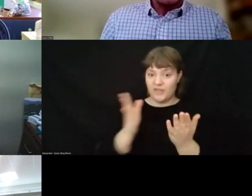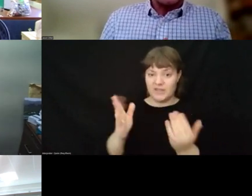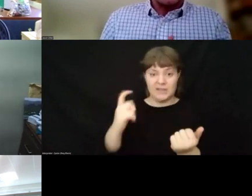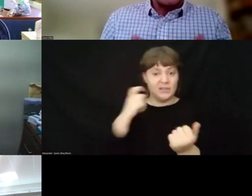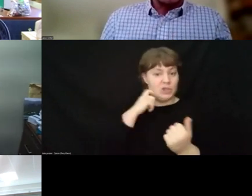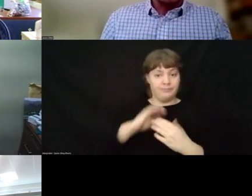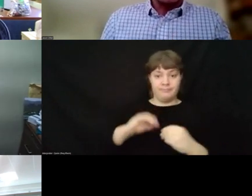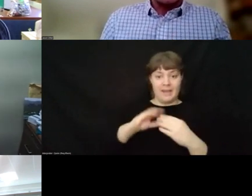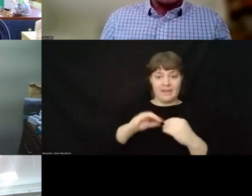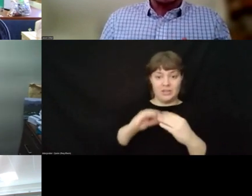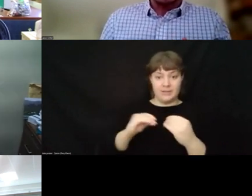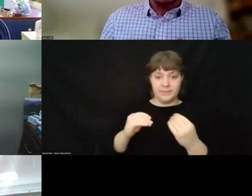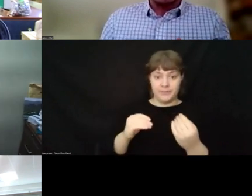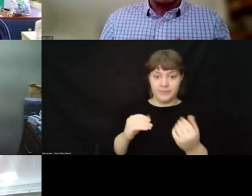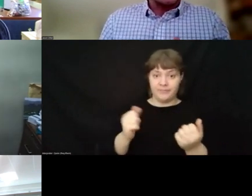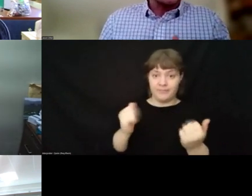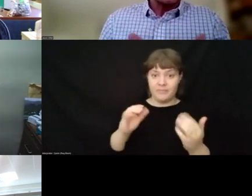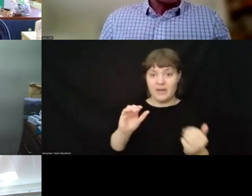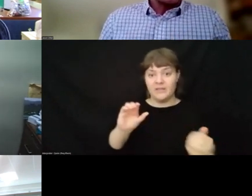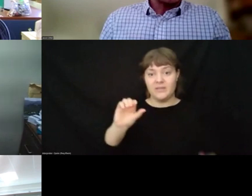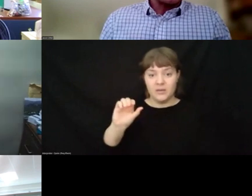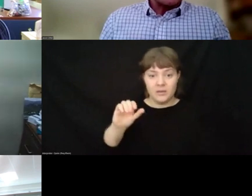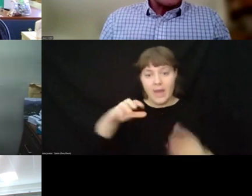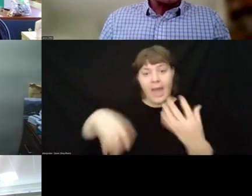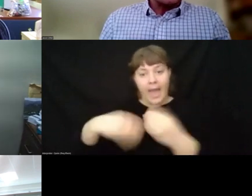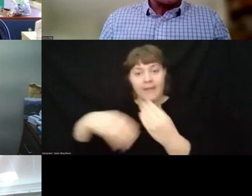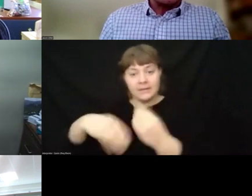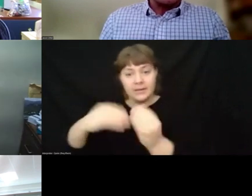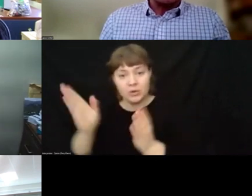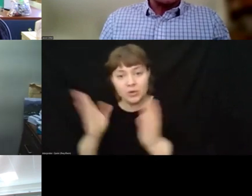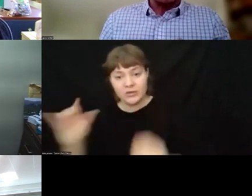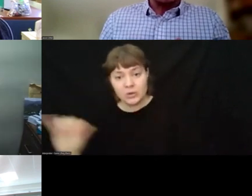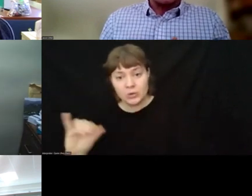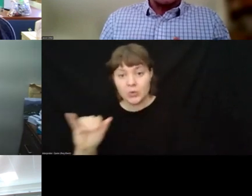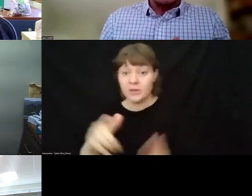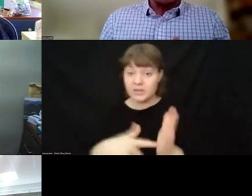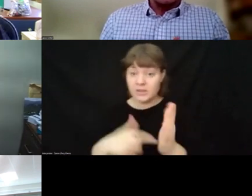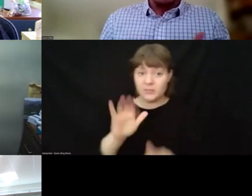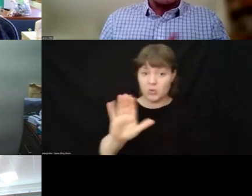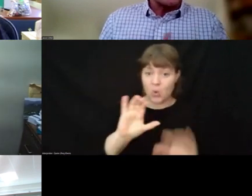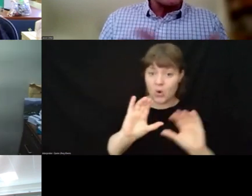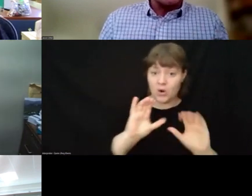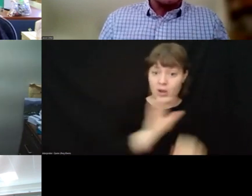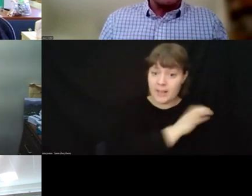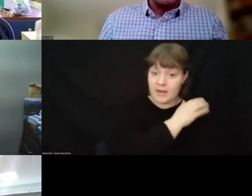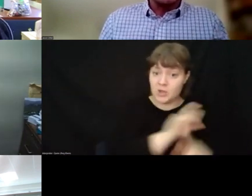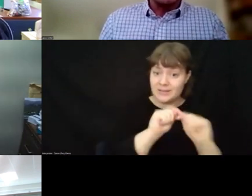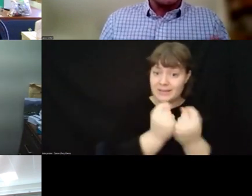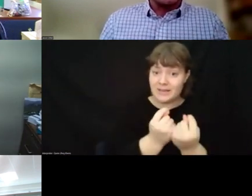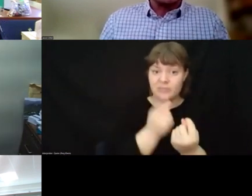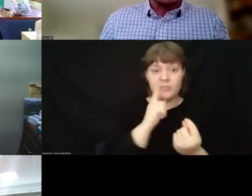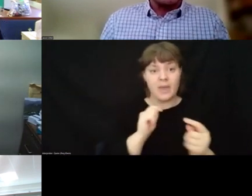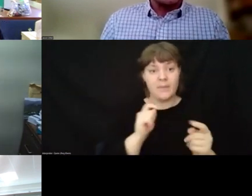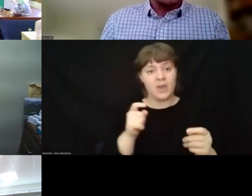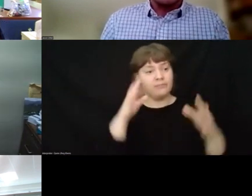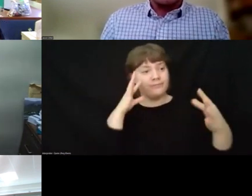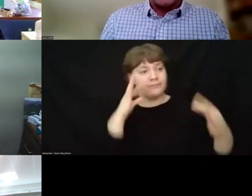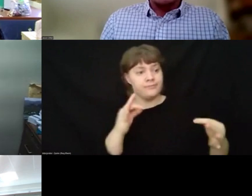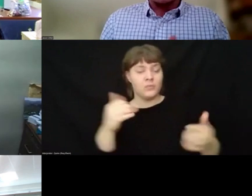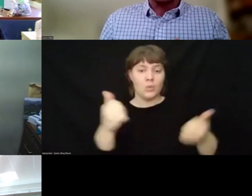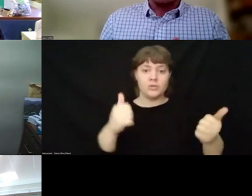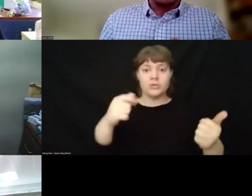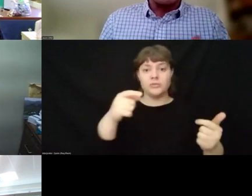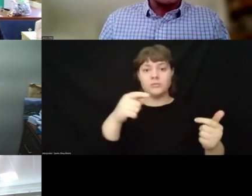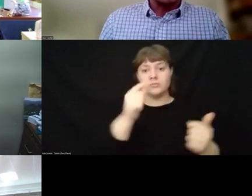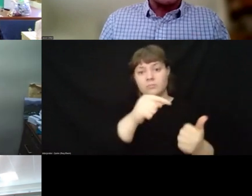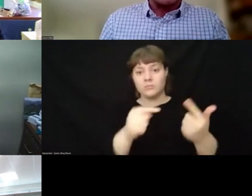from, many of these ancillary services. Sometimes it's your clinical team that may be directing which services may